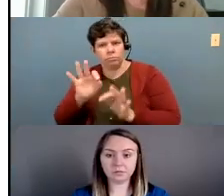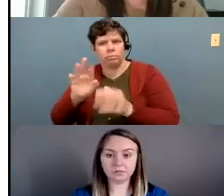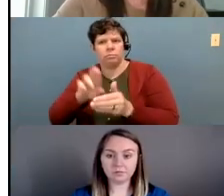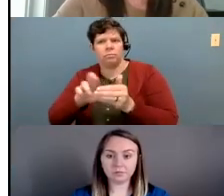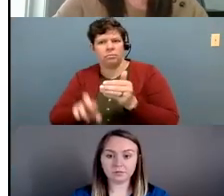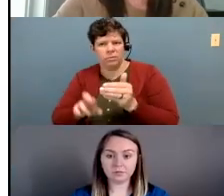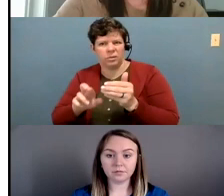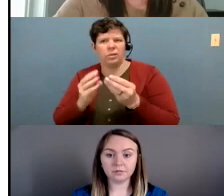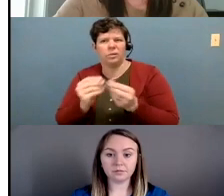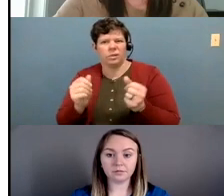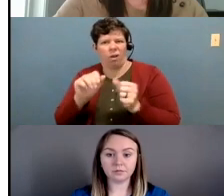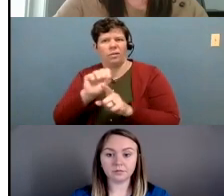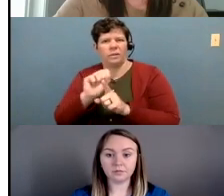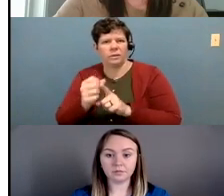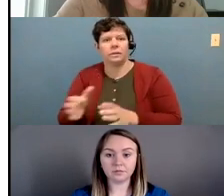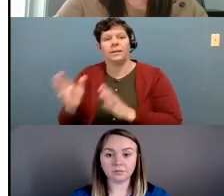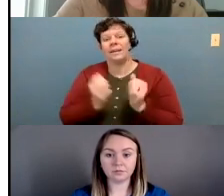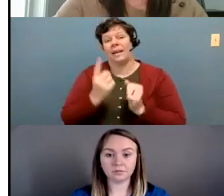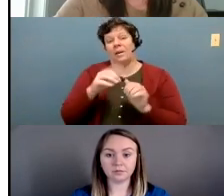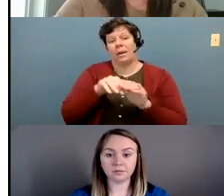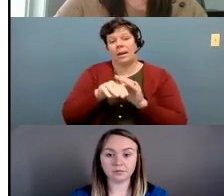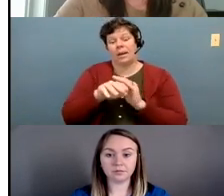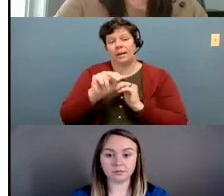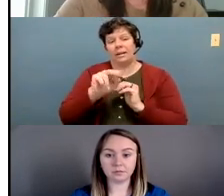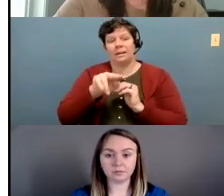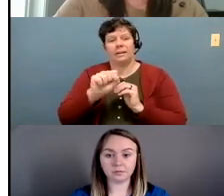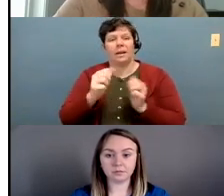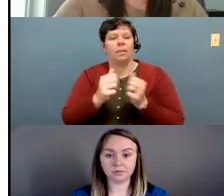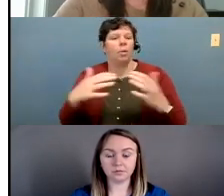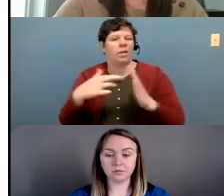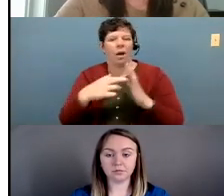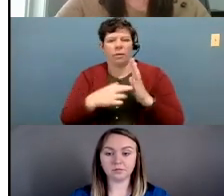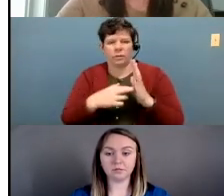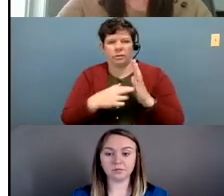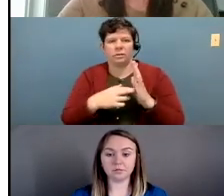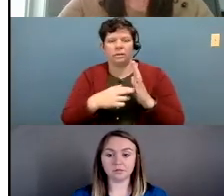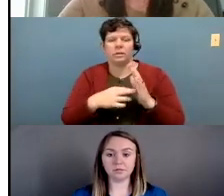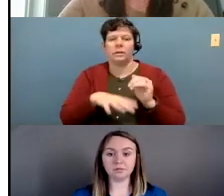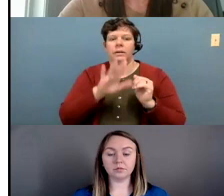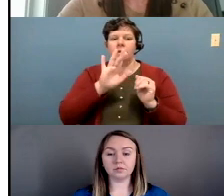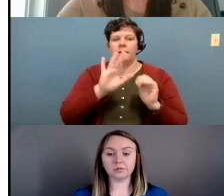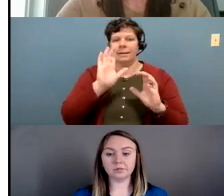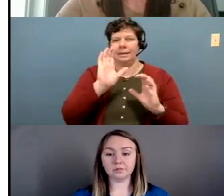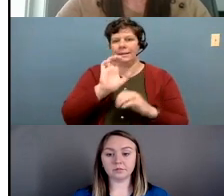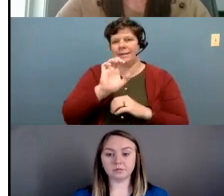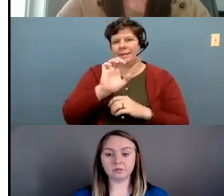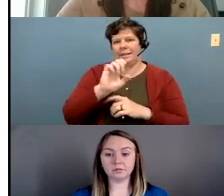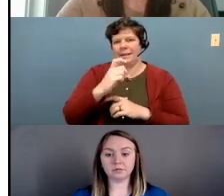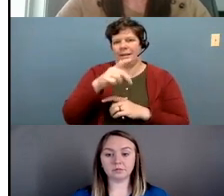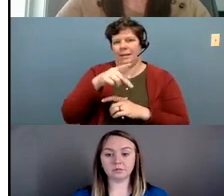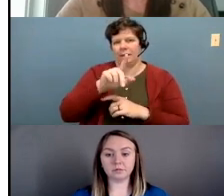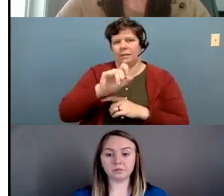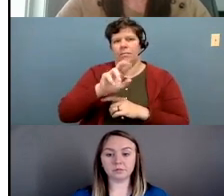So anyone can explore NamUs even without registering for the system by clicking Explore NamUs from our main